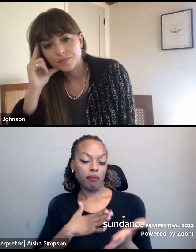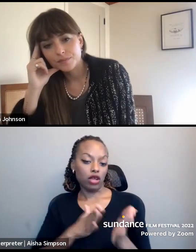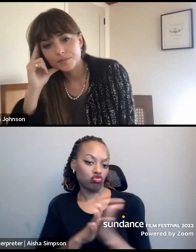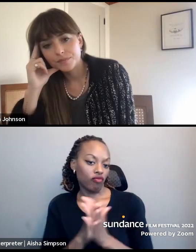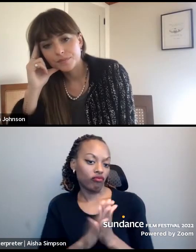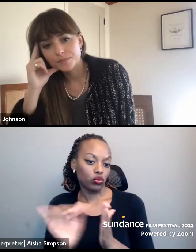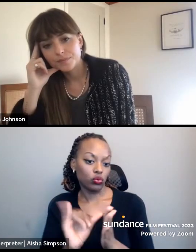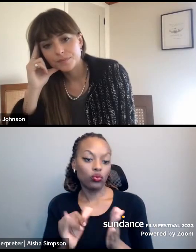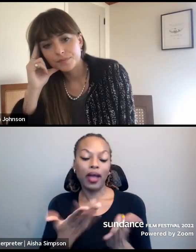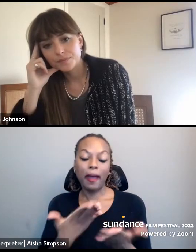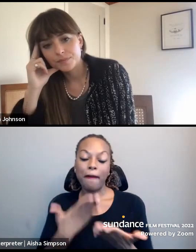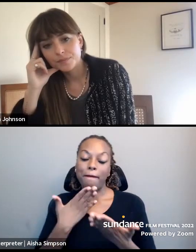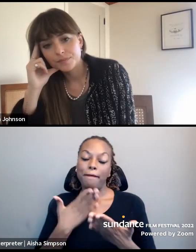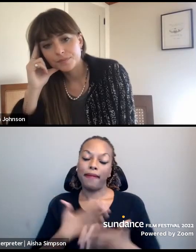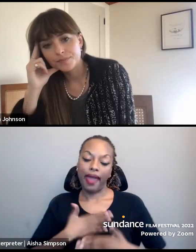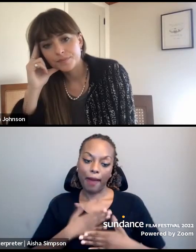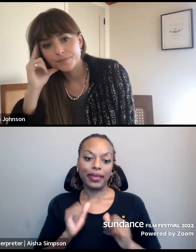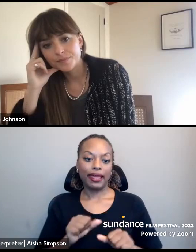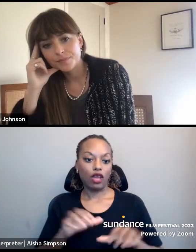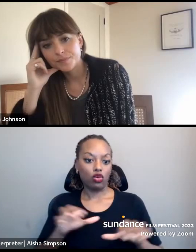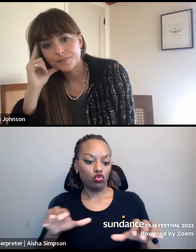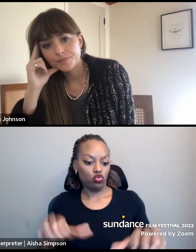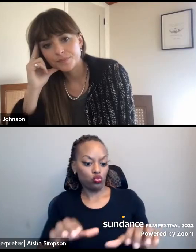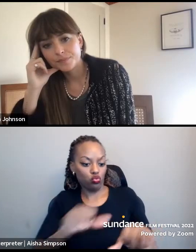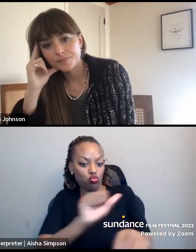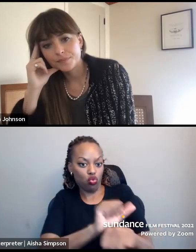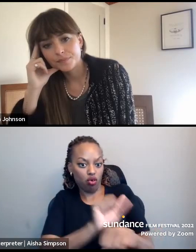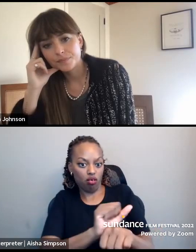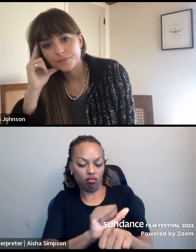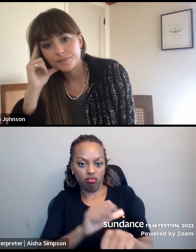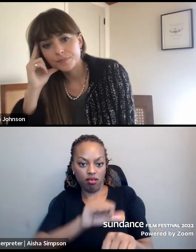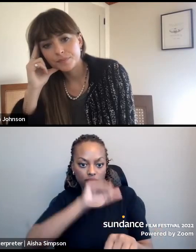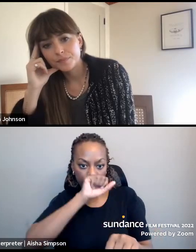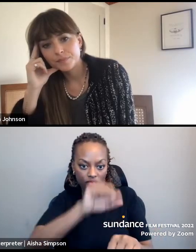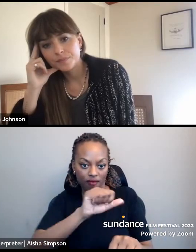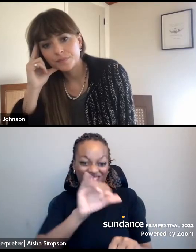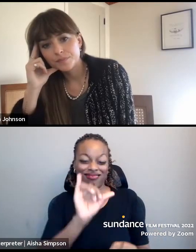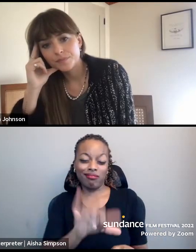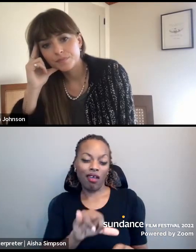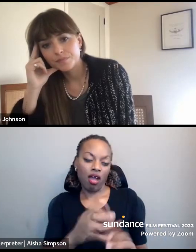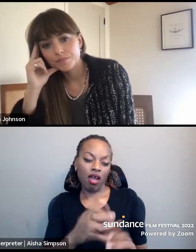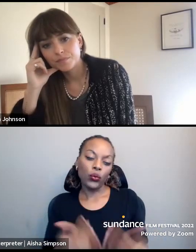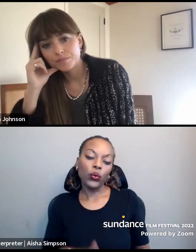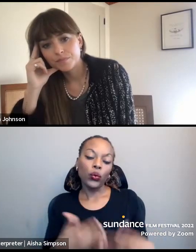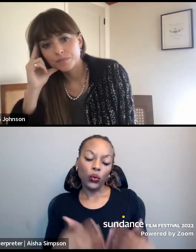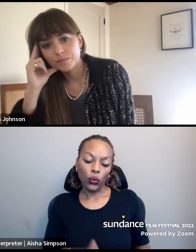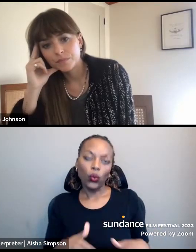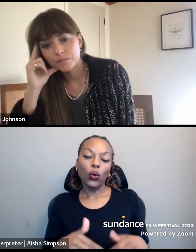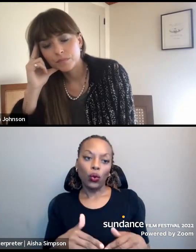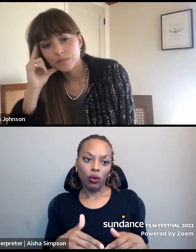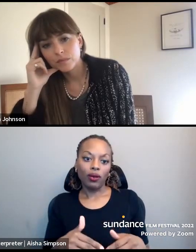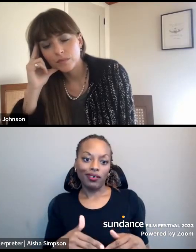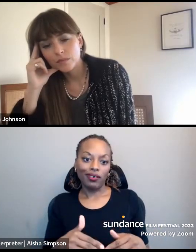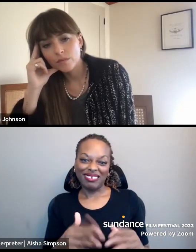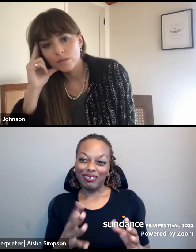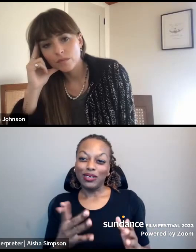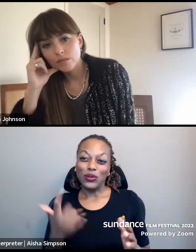what I love. And that is definitely something that counts even more when the world is going through so much.